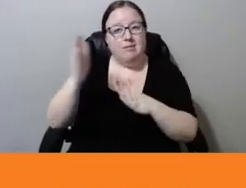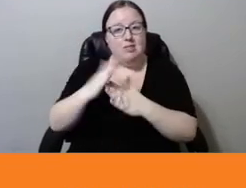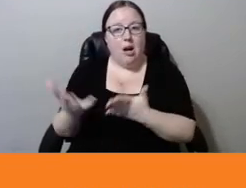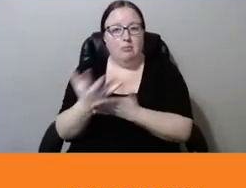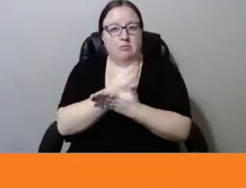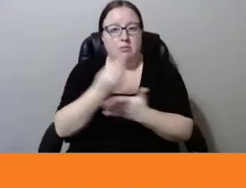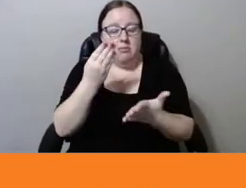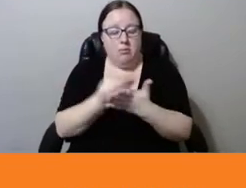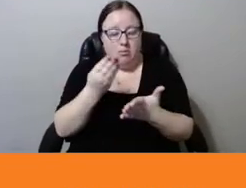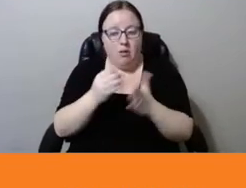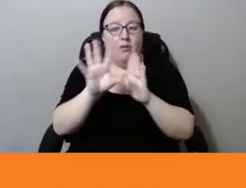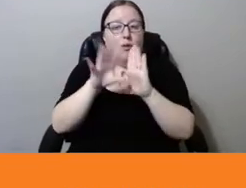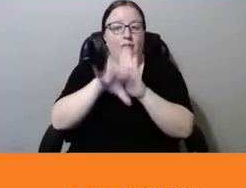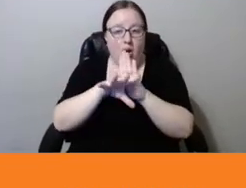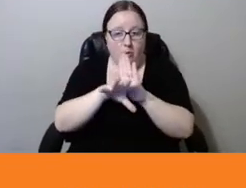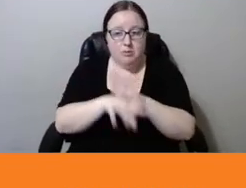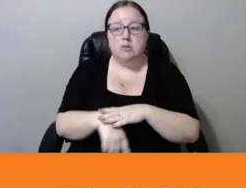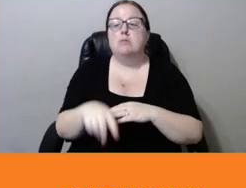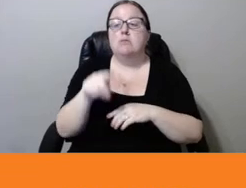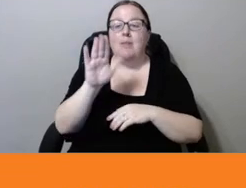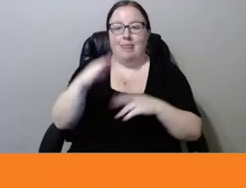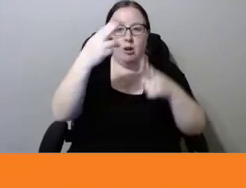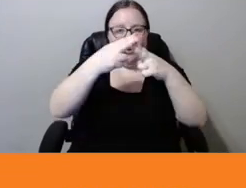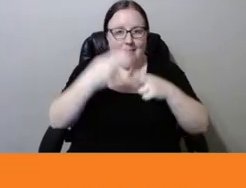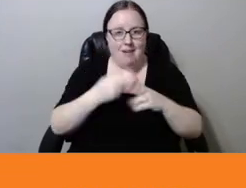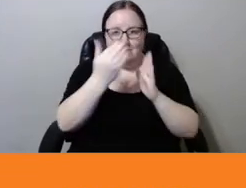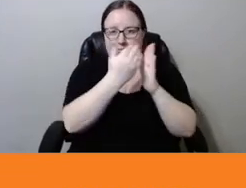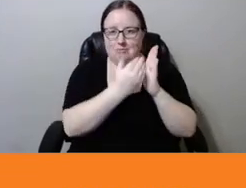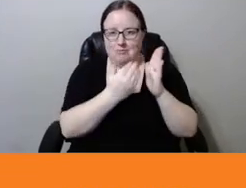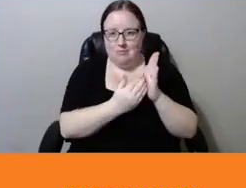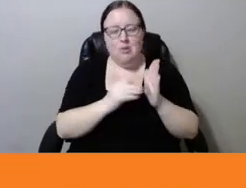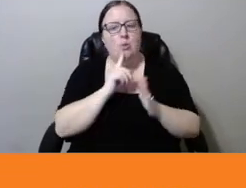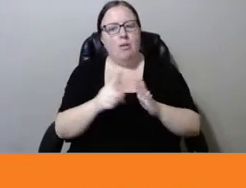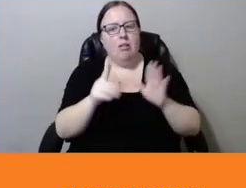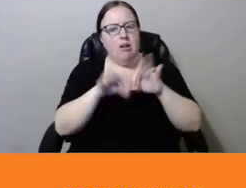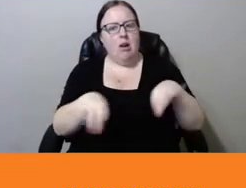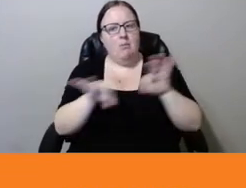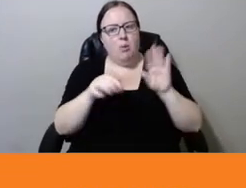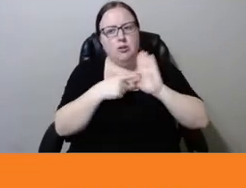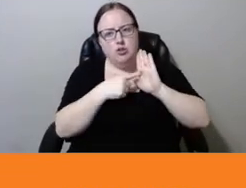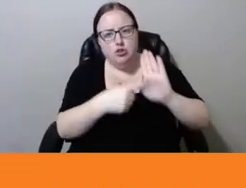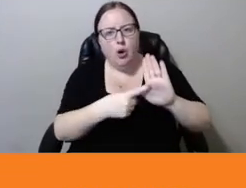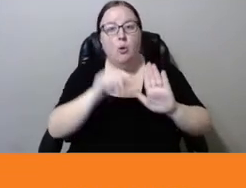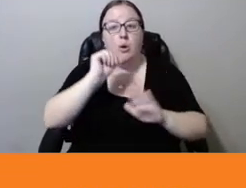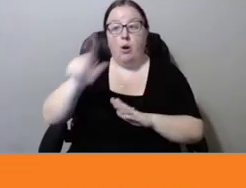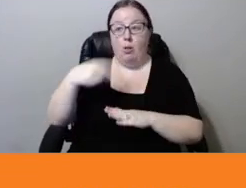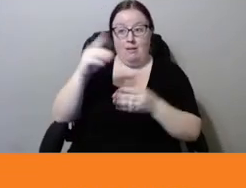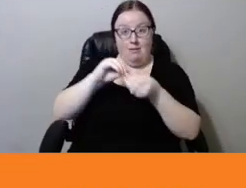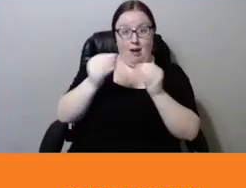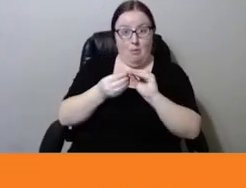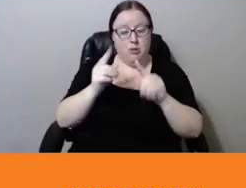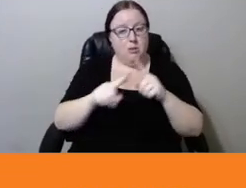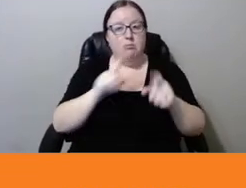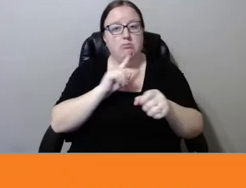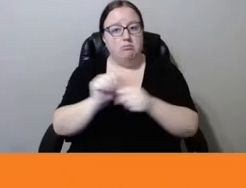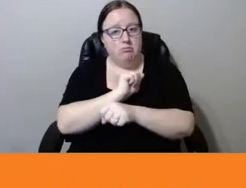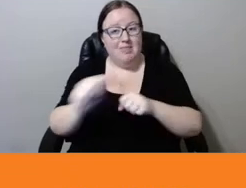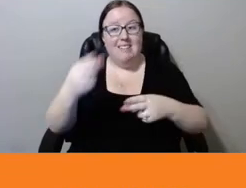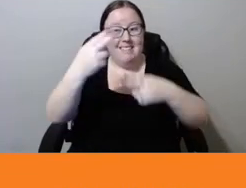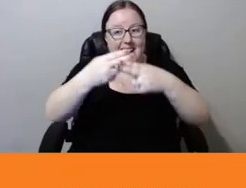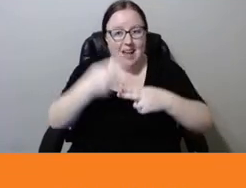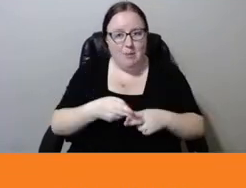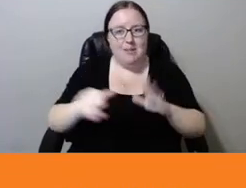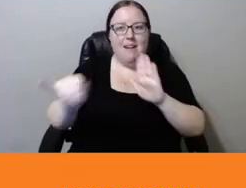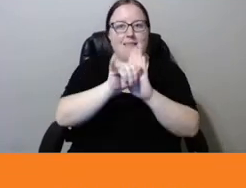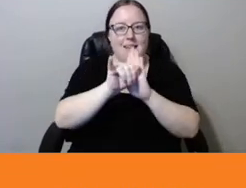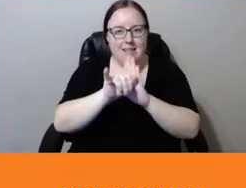from 2007 to 2021. These are their names. We always find it important to show not just the numbers, but actually the names and identities of the women